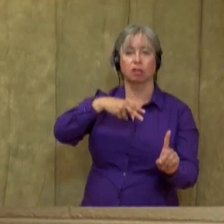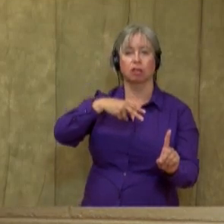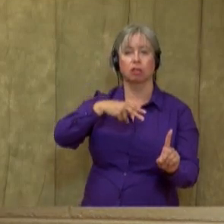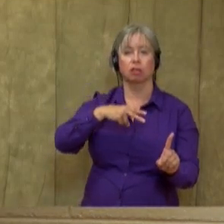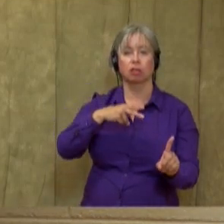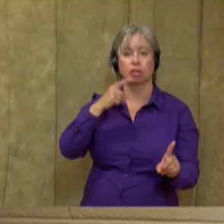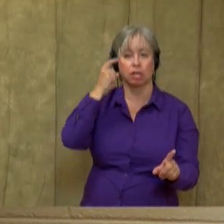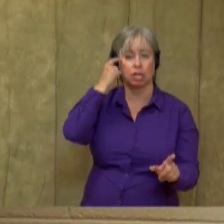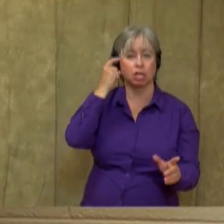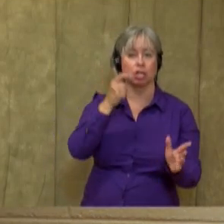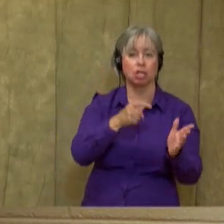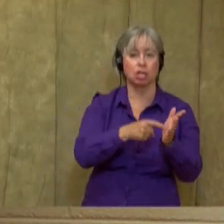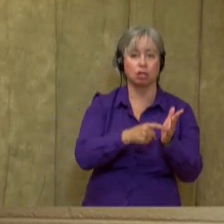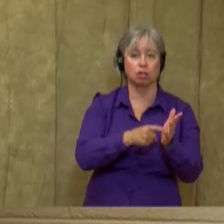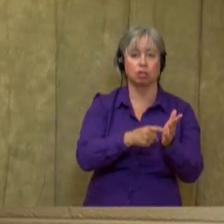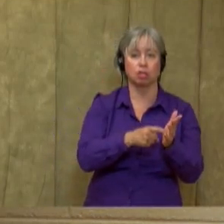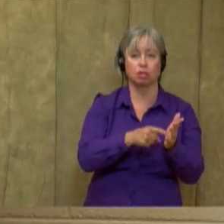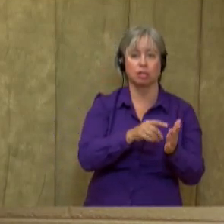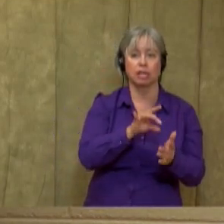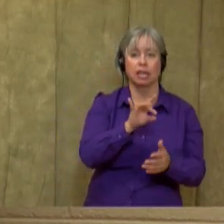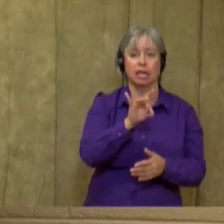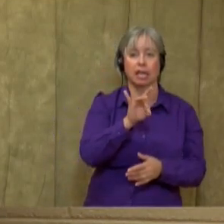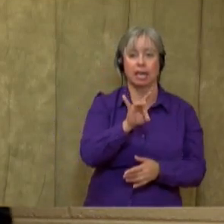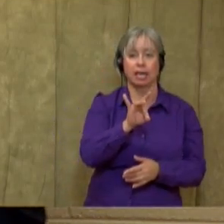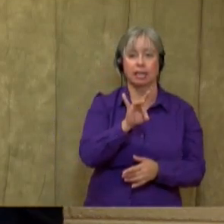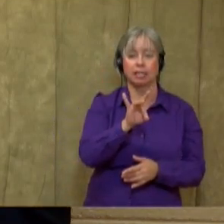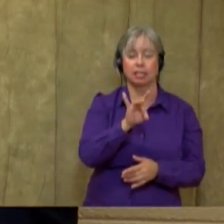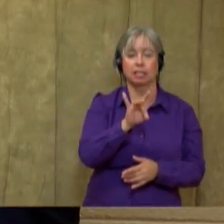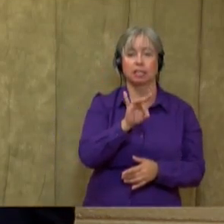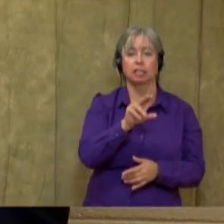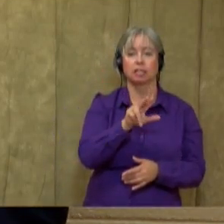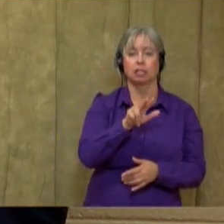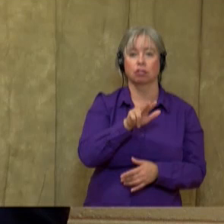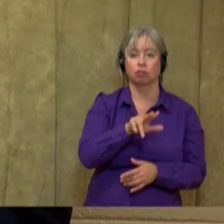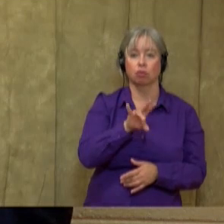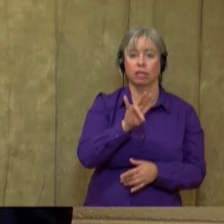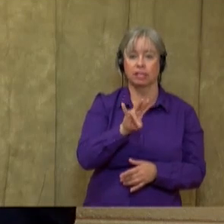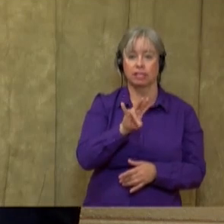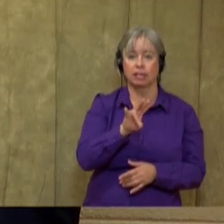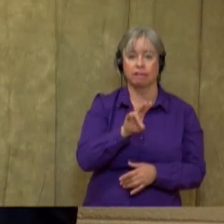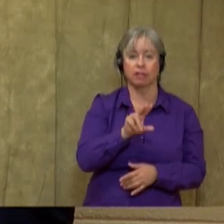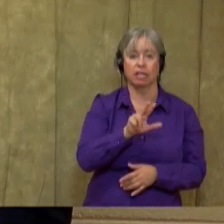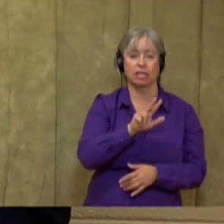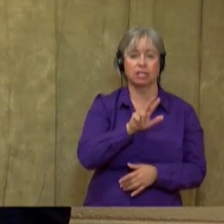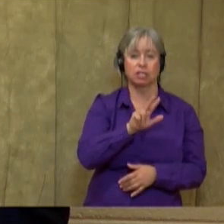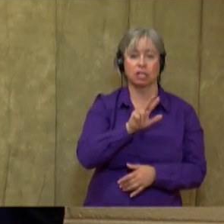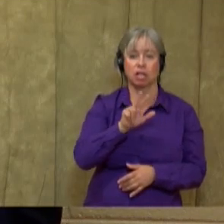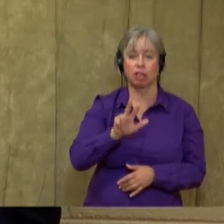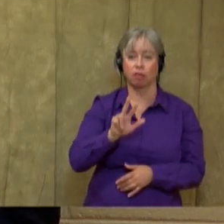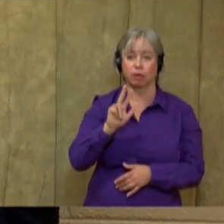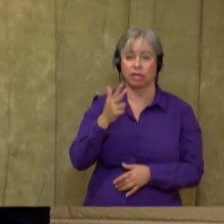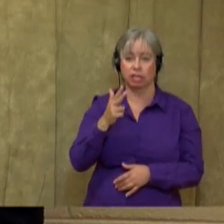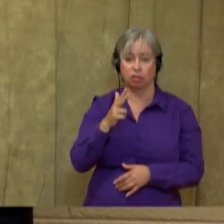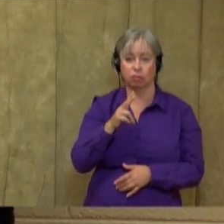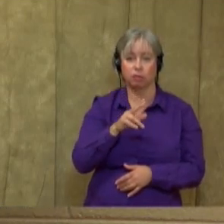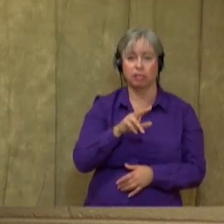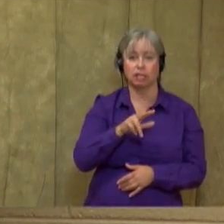notice that this 8 is equal to 2 cubed, 27 is 3 cubed, 64 is 4